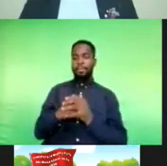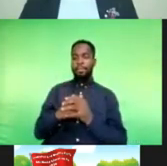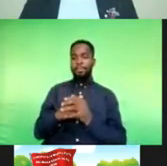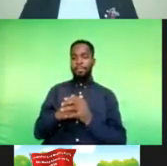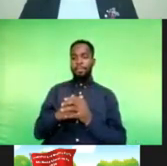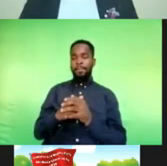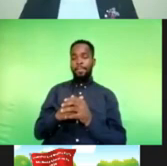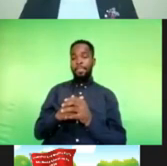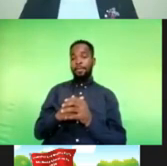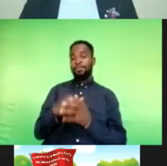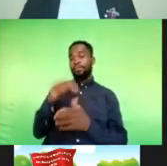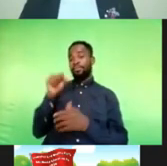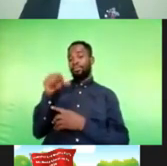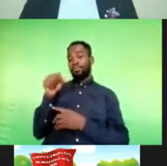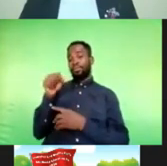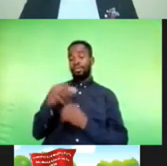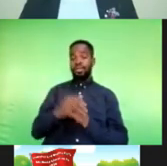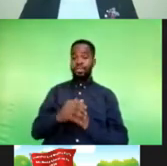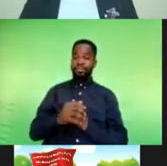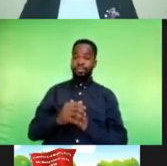Yeah, so